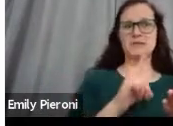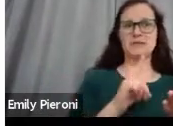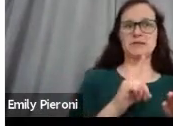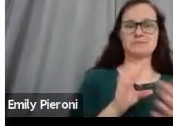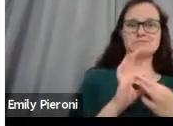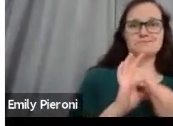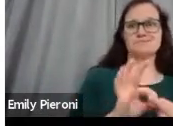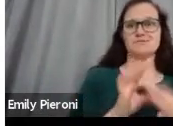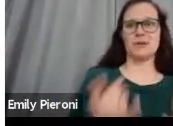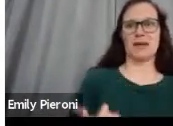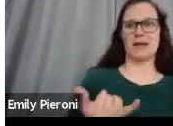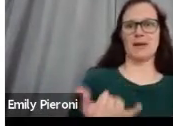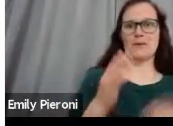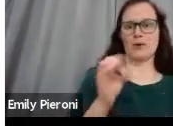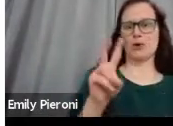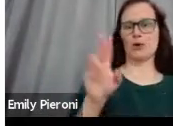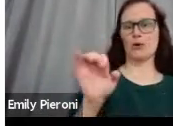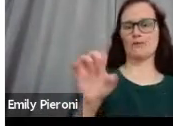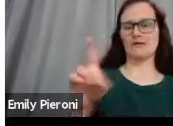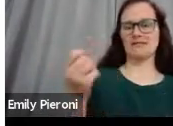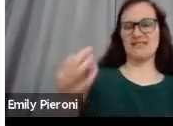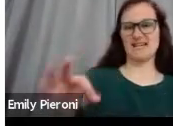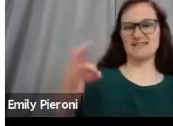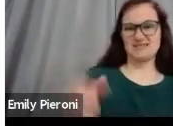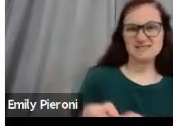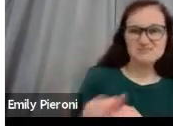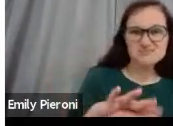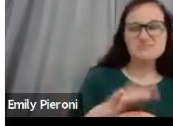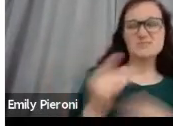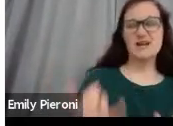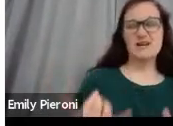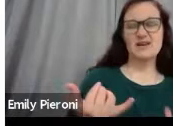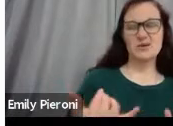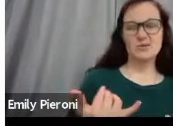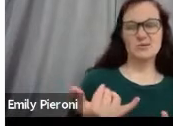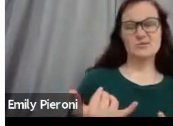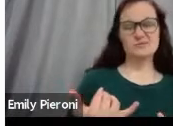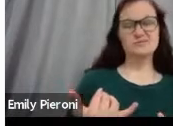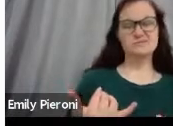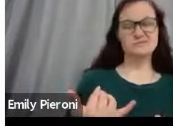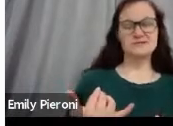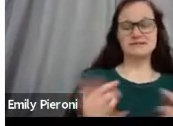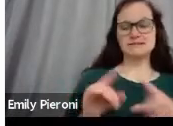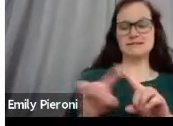with COVID-19 and a lot of the things that they're happening around the